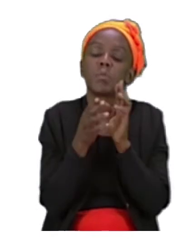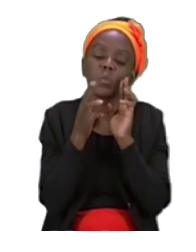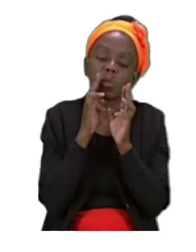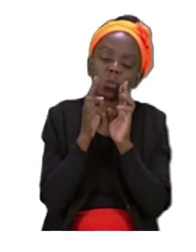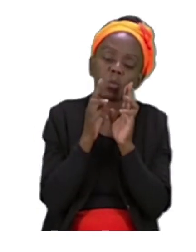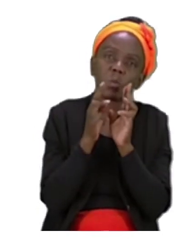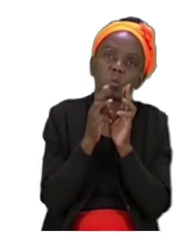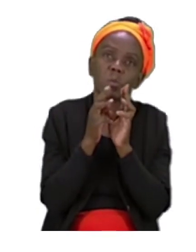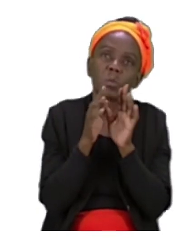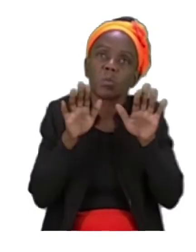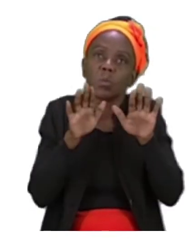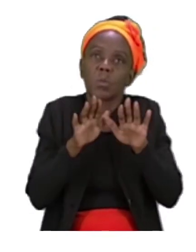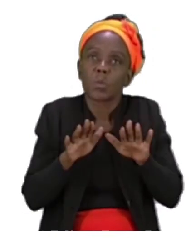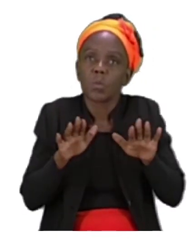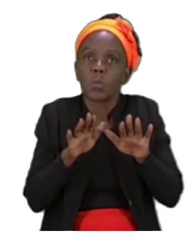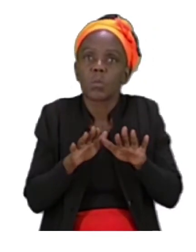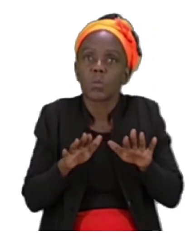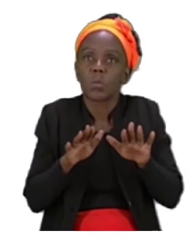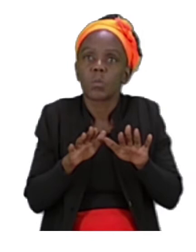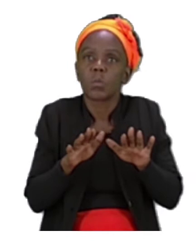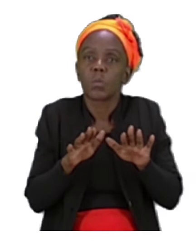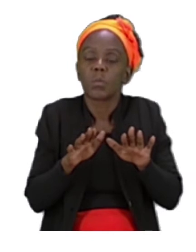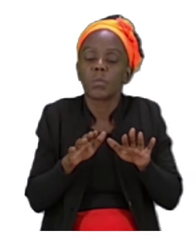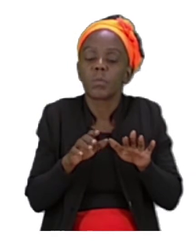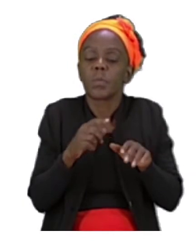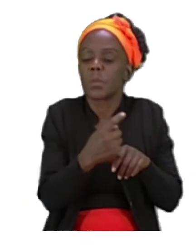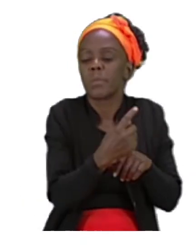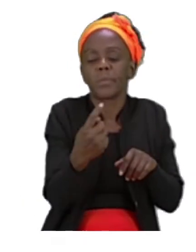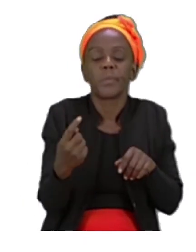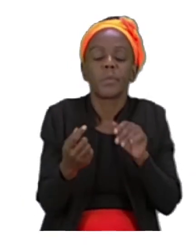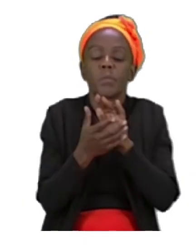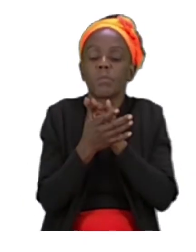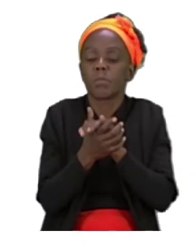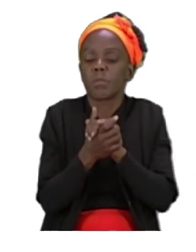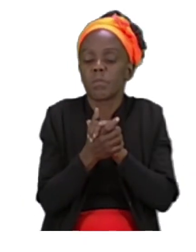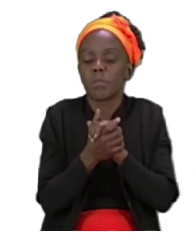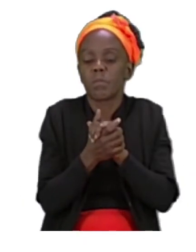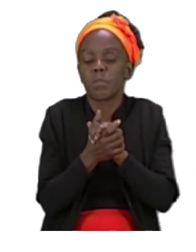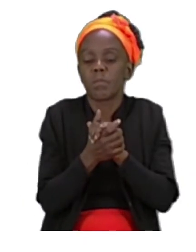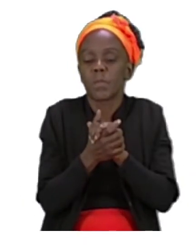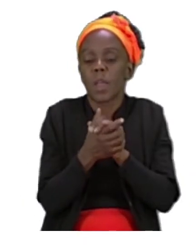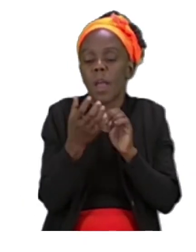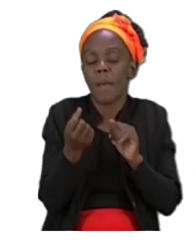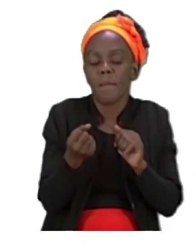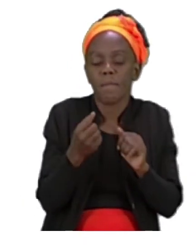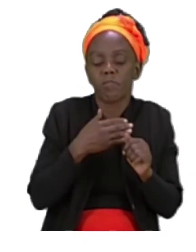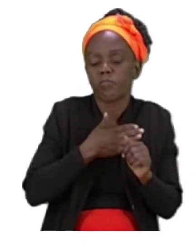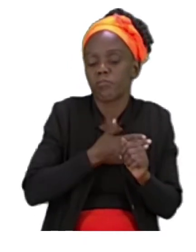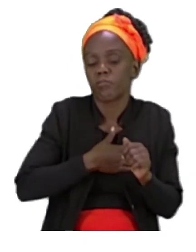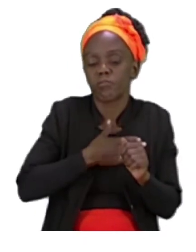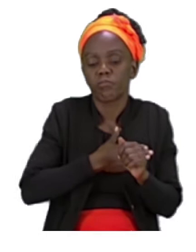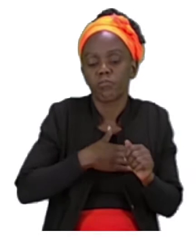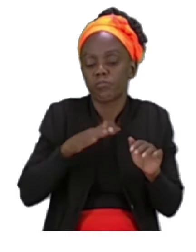the color. Now, every friend has a favorite color. So we can